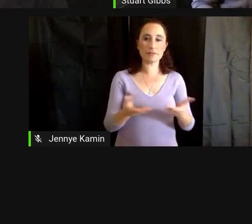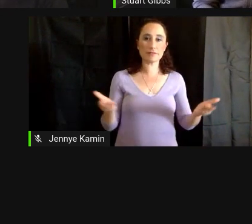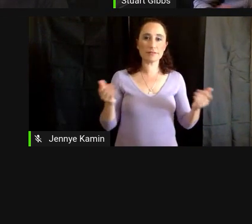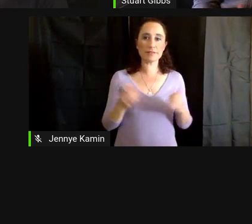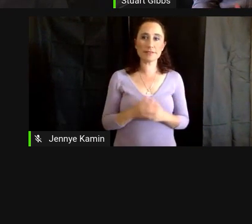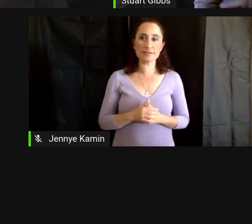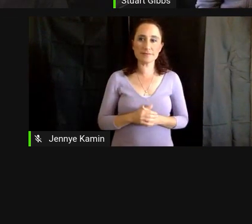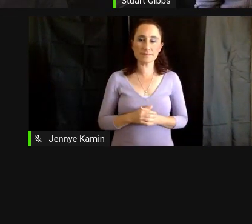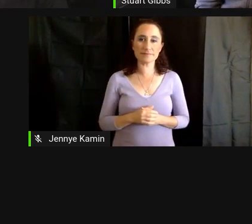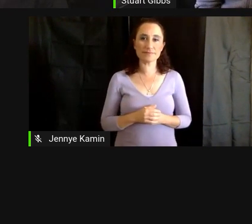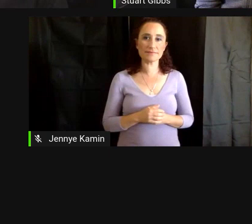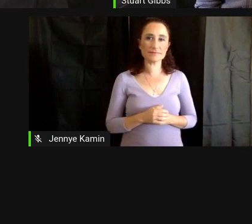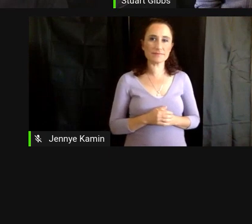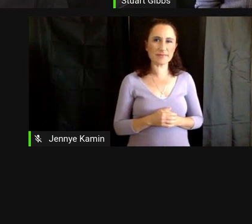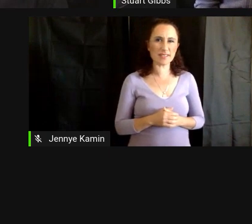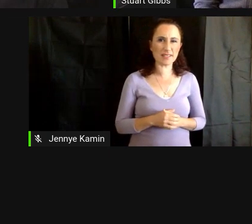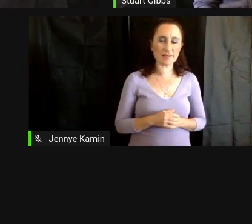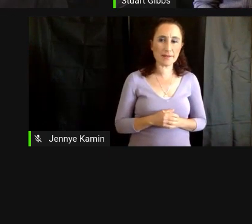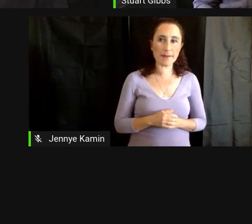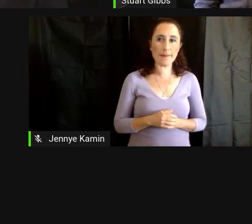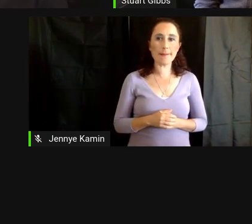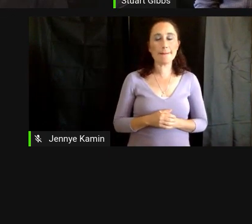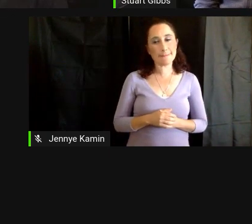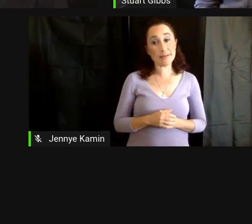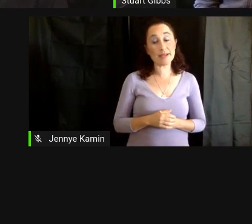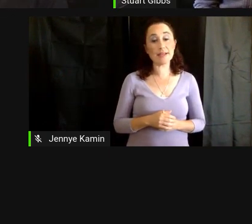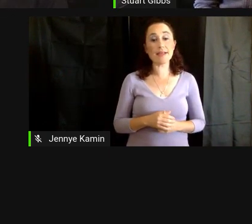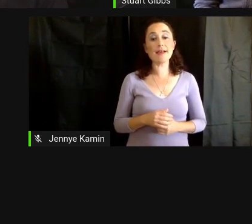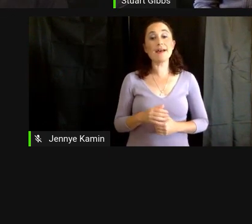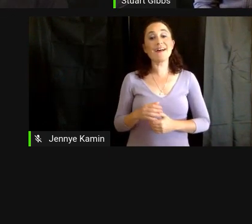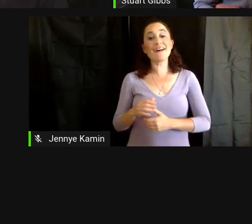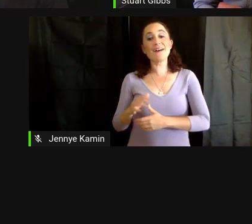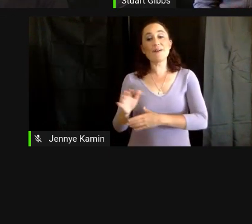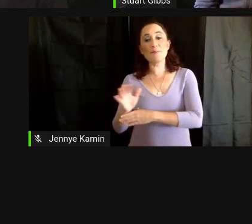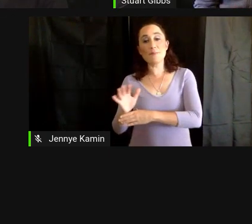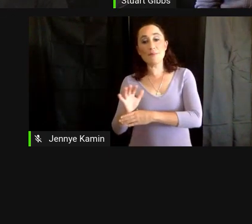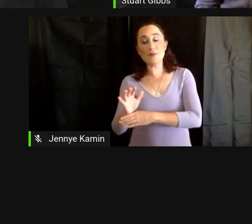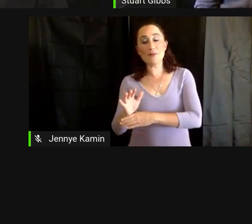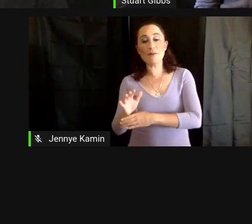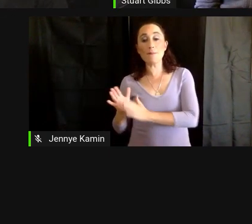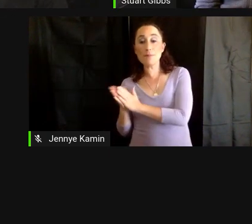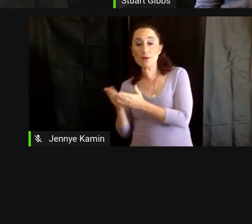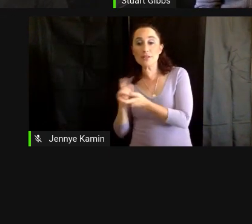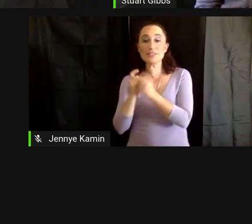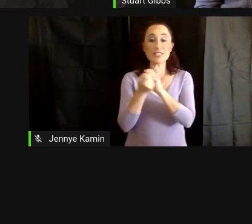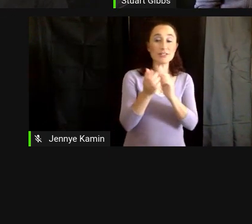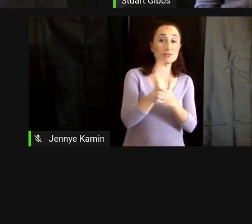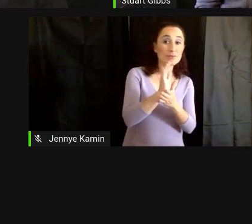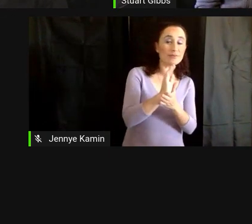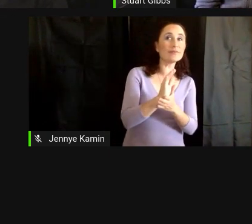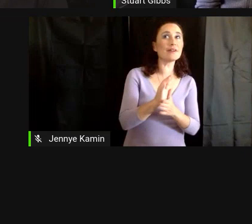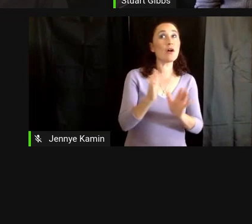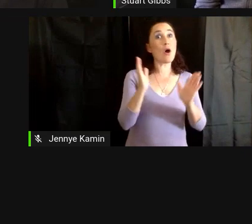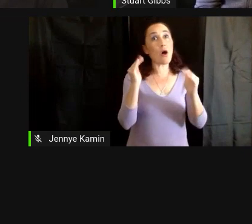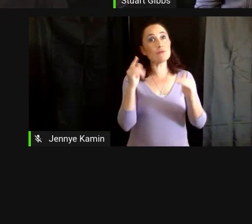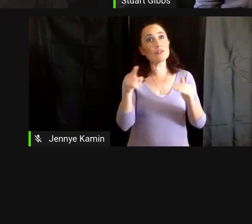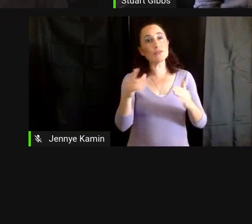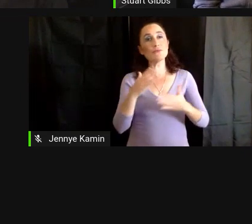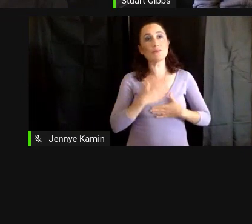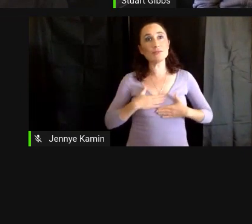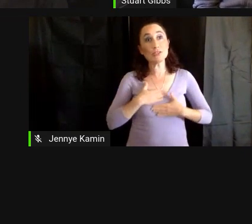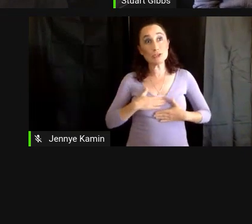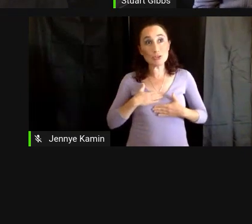when there's a movie adaptation of a book, it'll change, hopefully in ways that you really appreciate and not ways that you're really annoyed